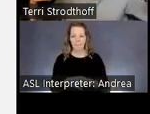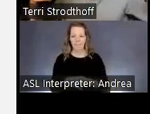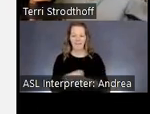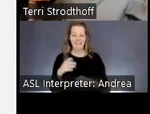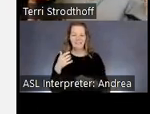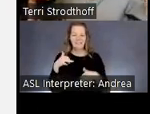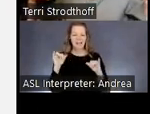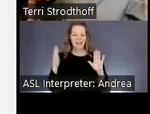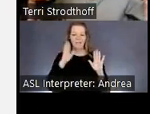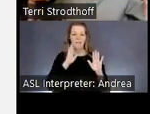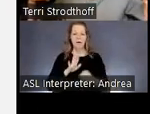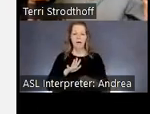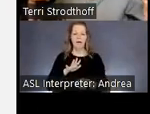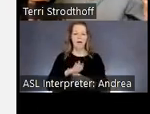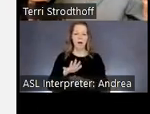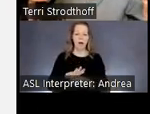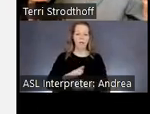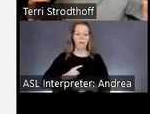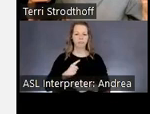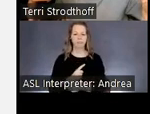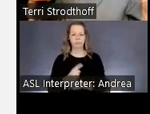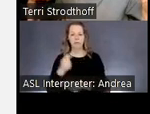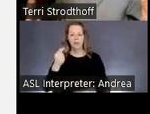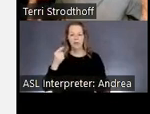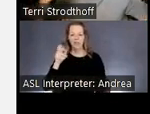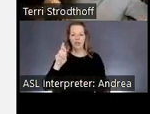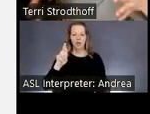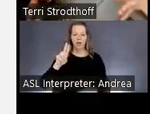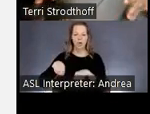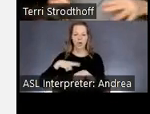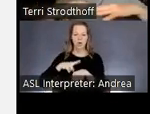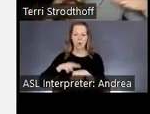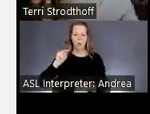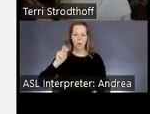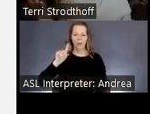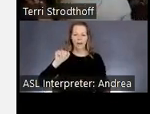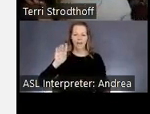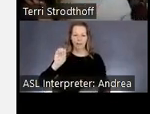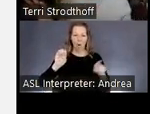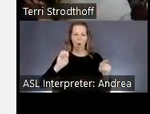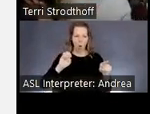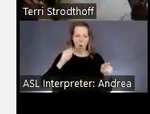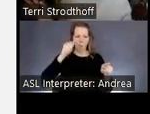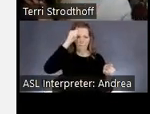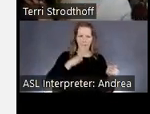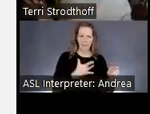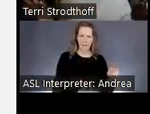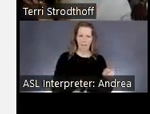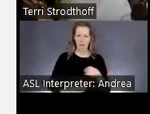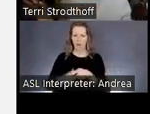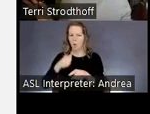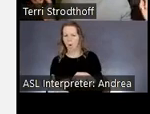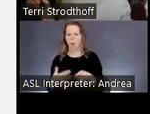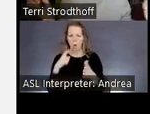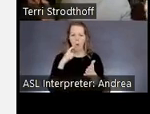of gender norming going on in our society that they tend to, though certainly not exclusively, that these tend to